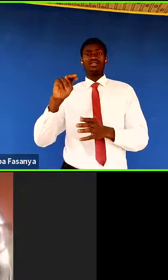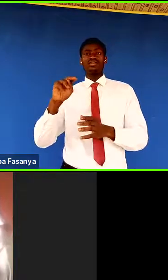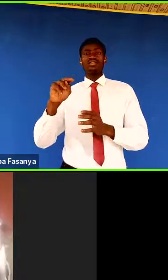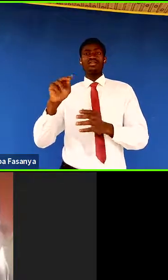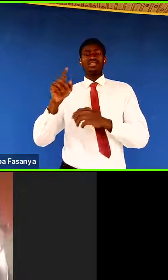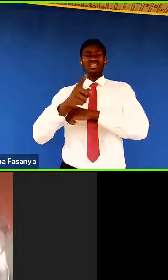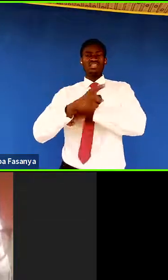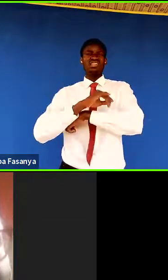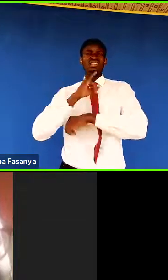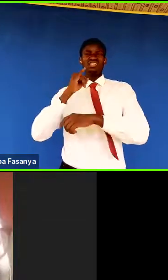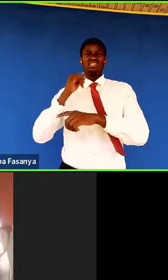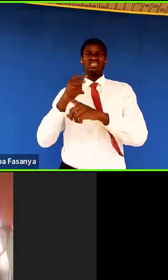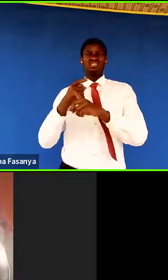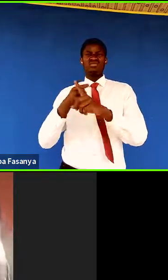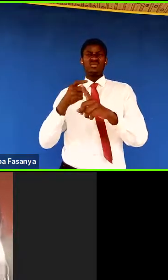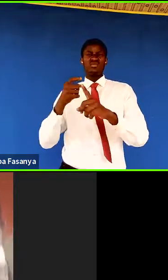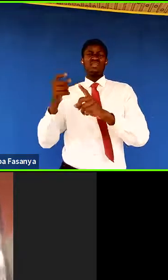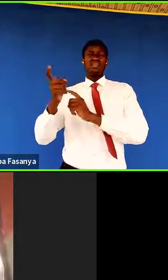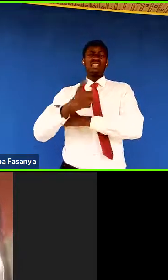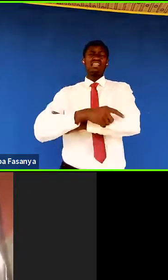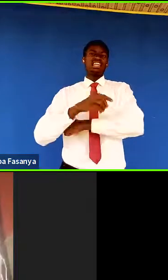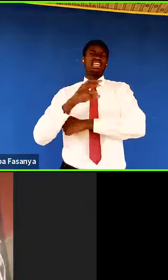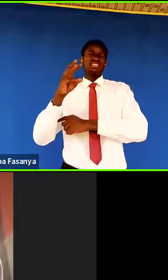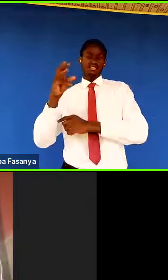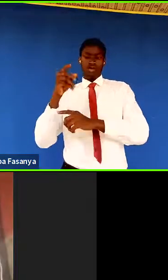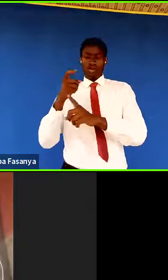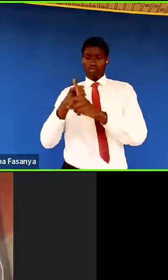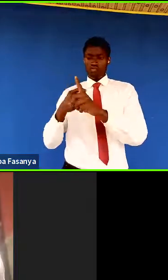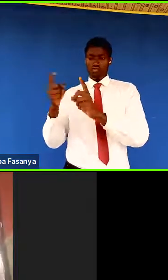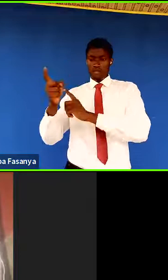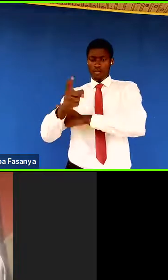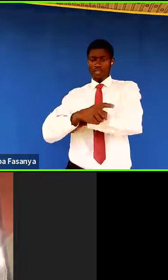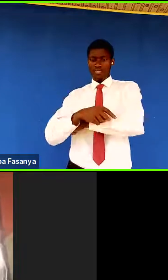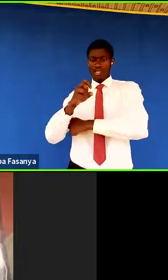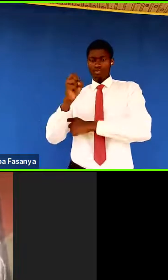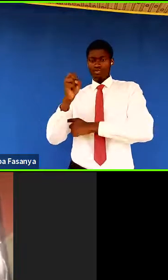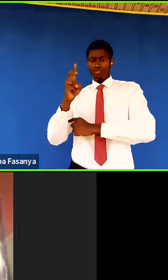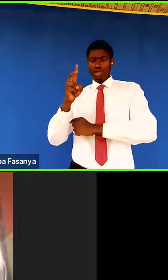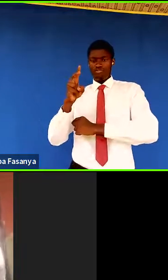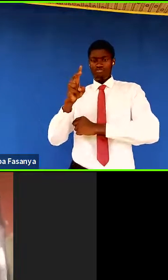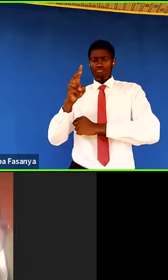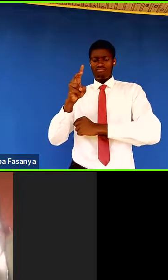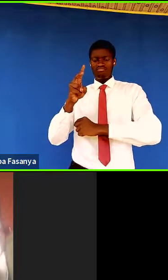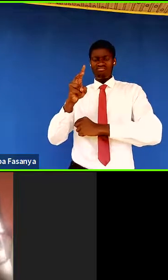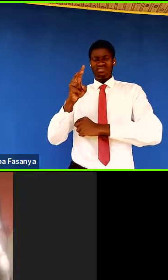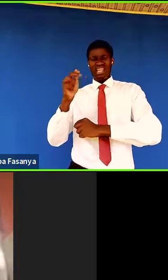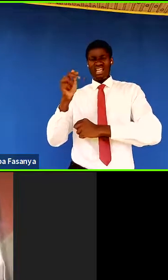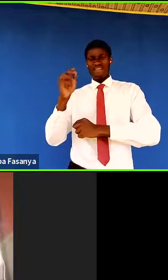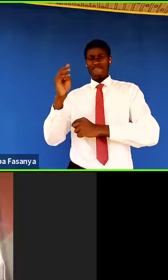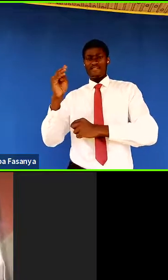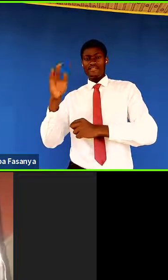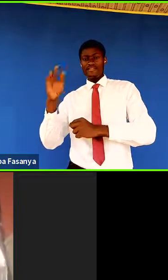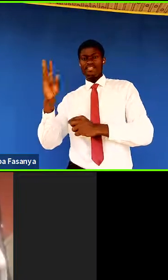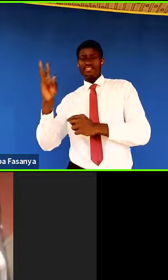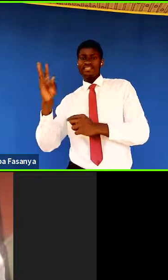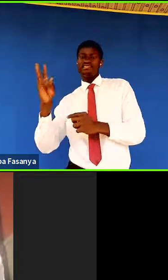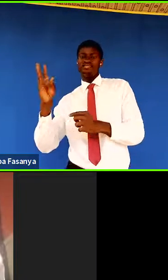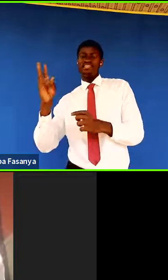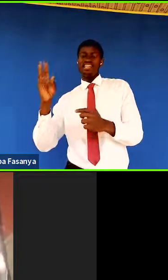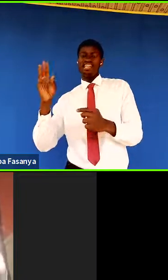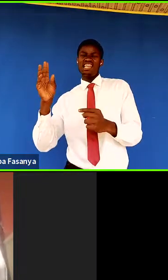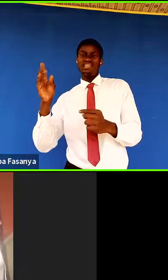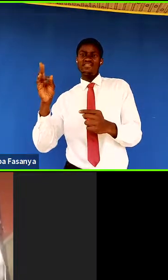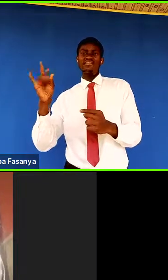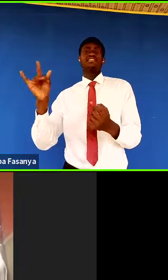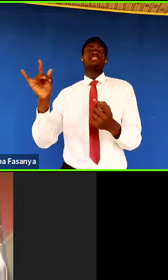day 12 to day 18, day 18, 19. So that is her